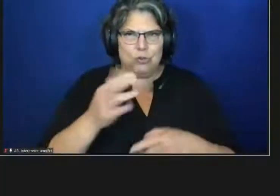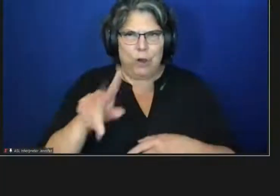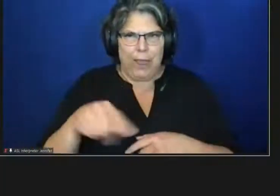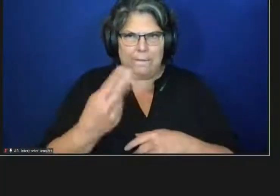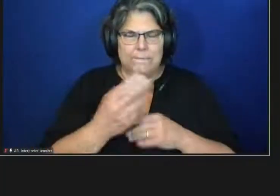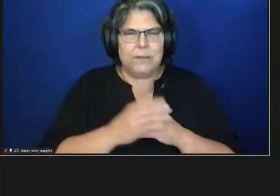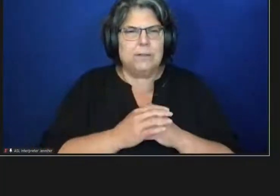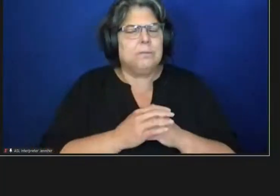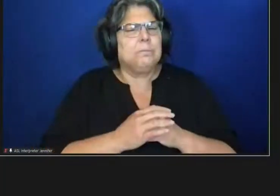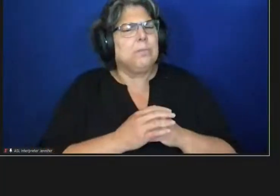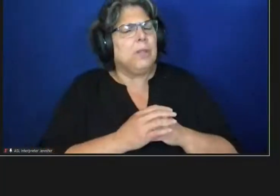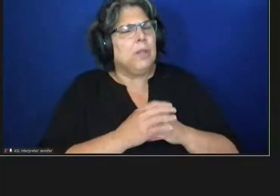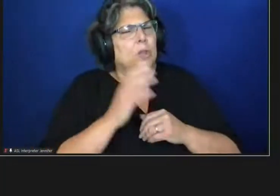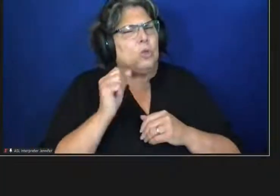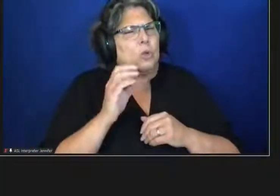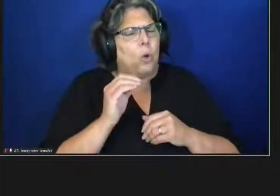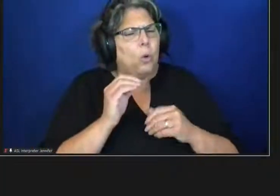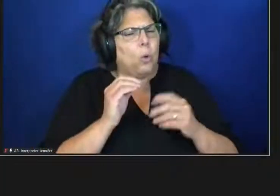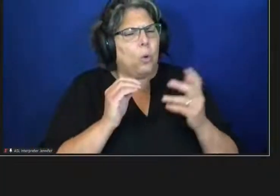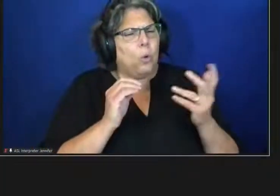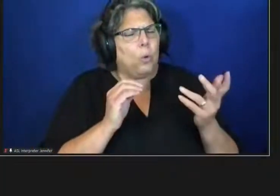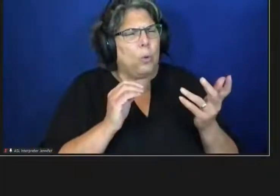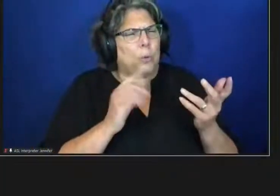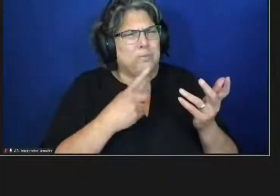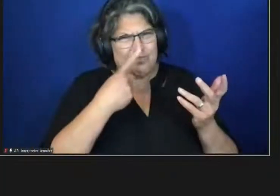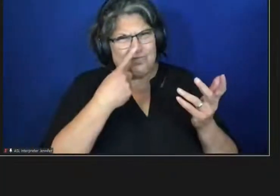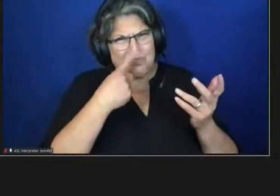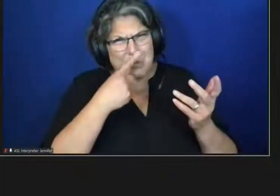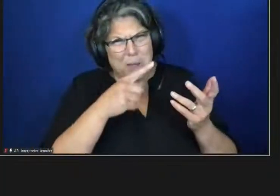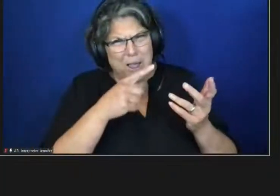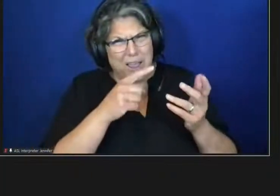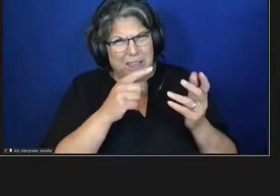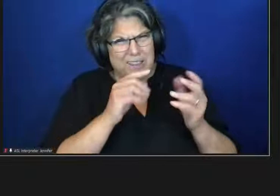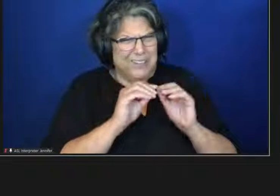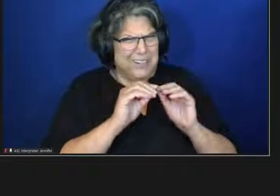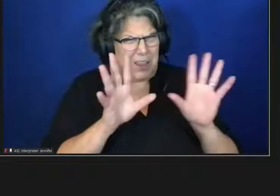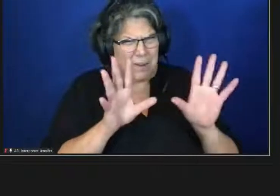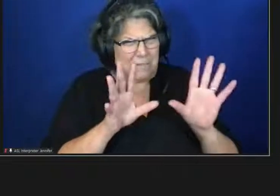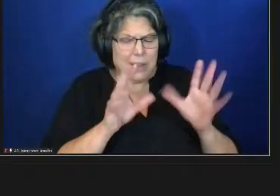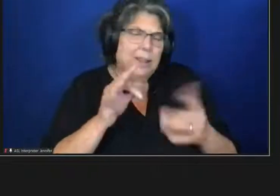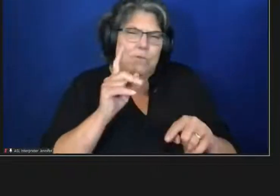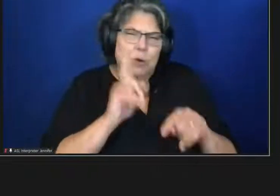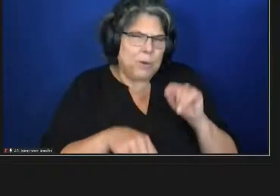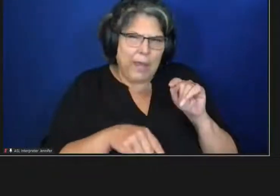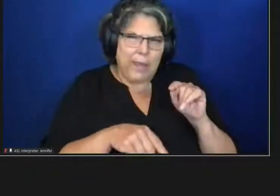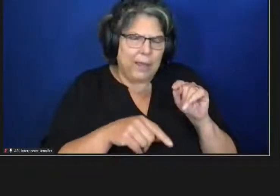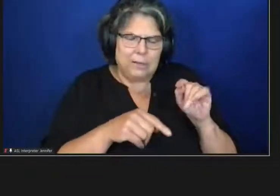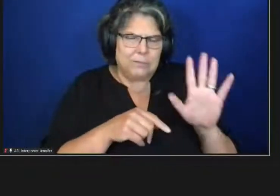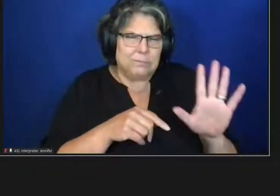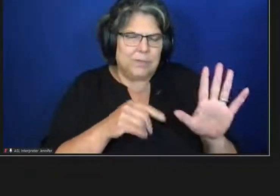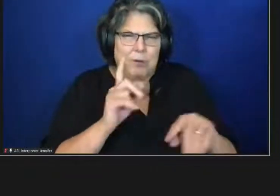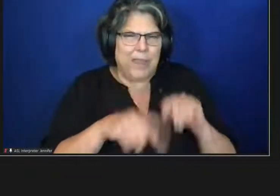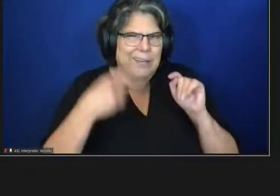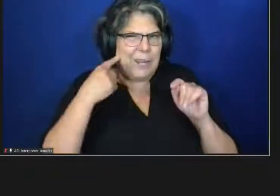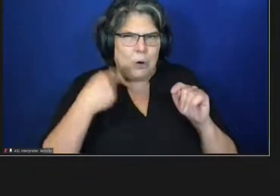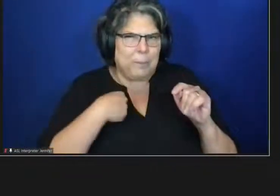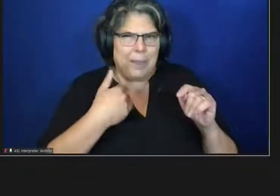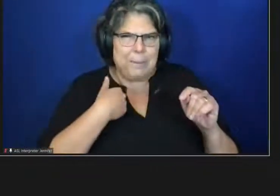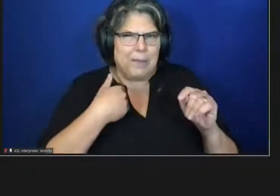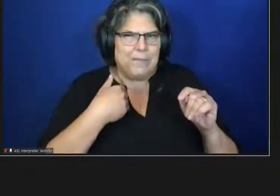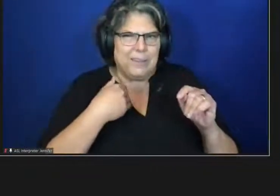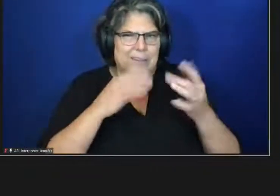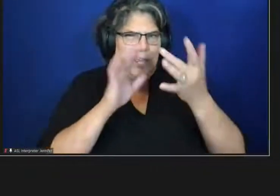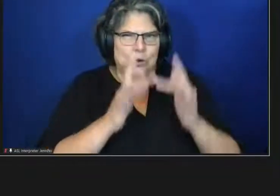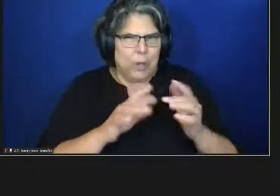So if you could clarify this part, and if you can't hear me, let me know. I'm also having some internet